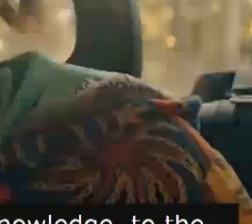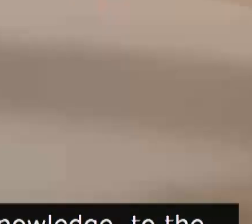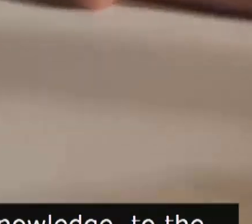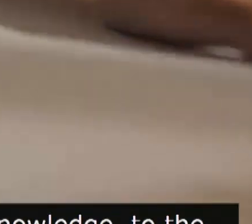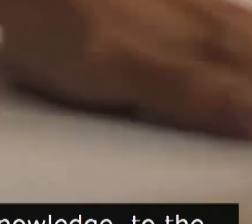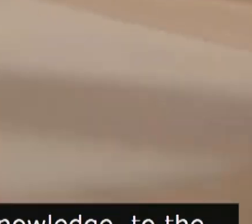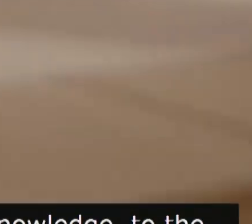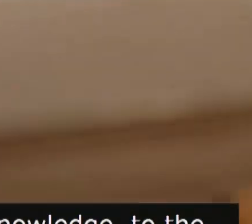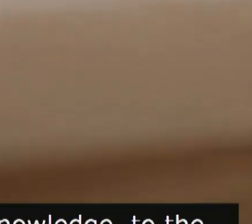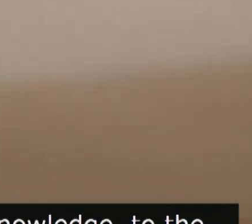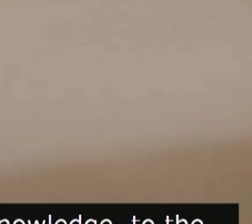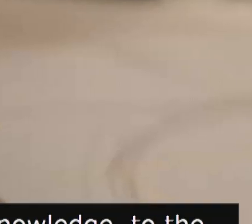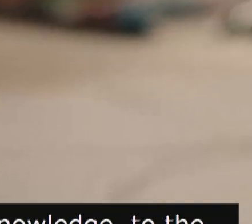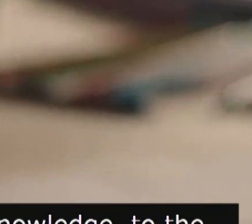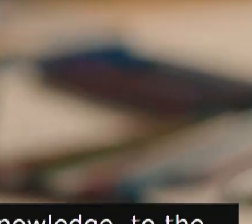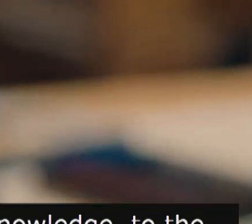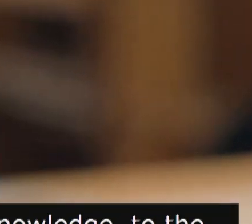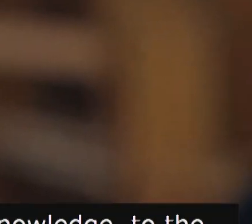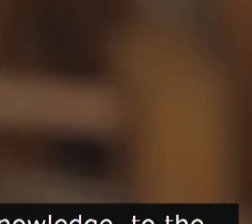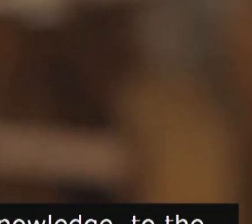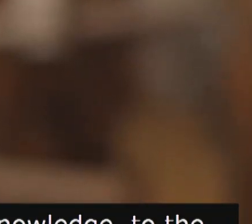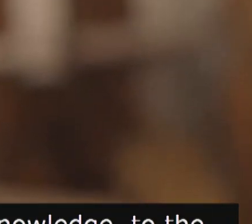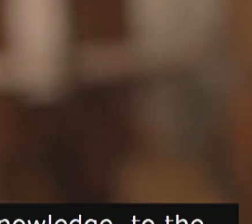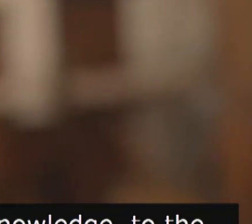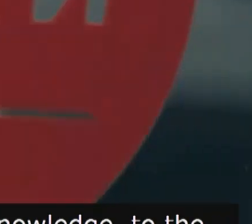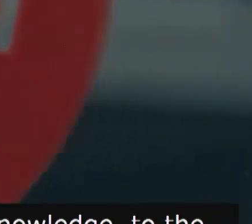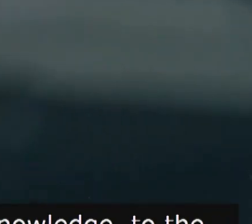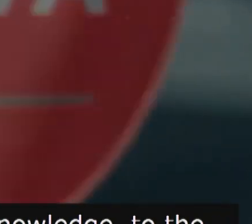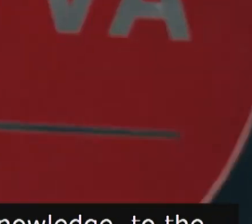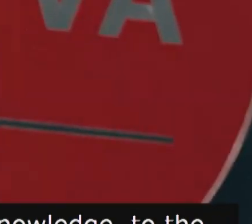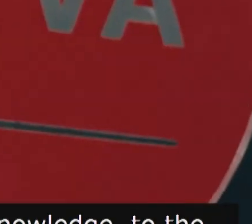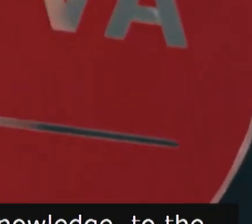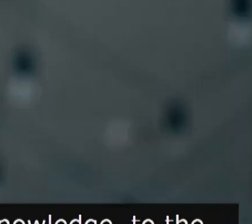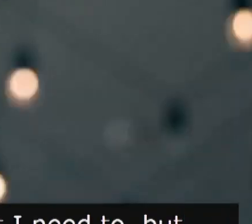The future is to do not what I need to, but what I want to.